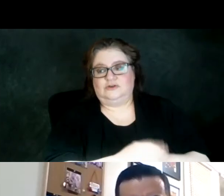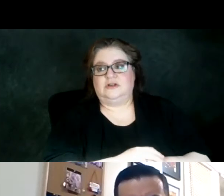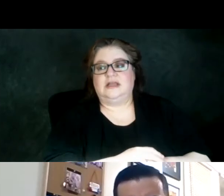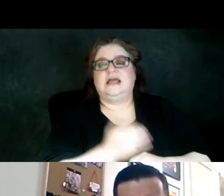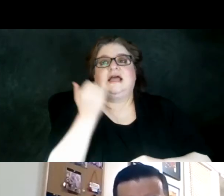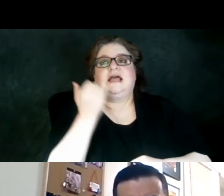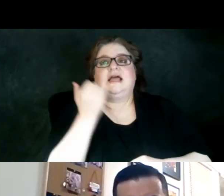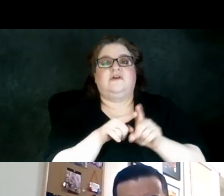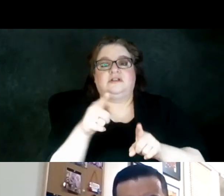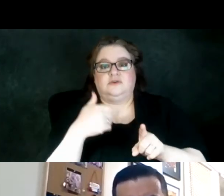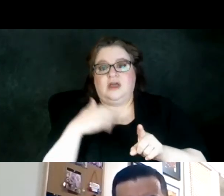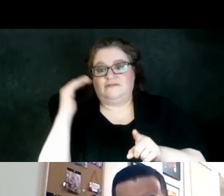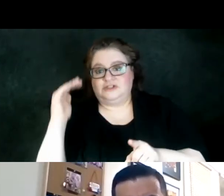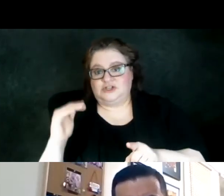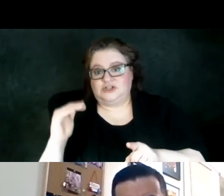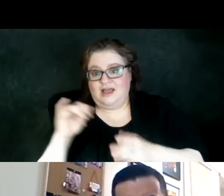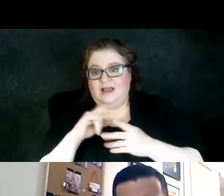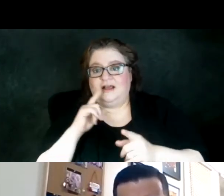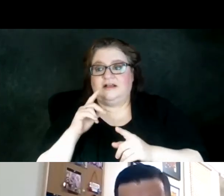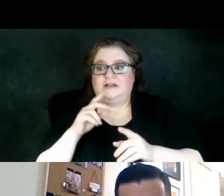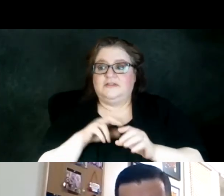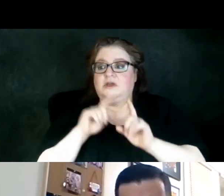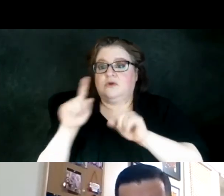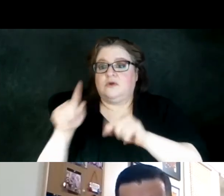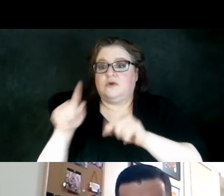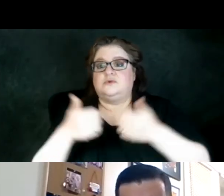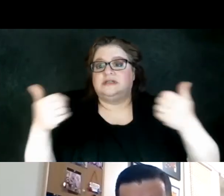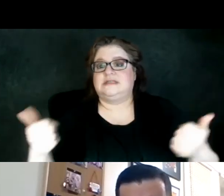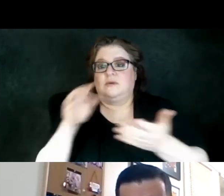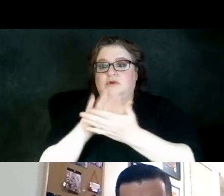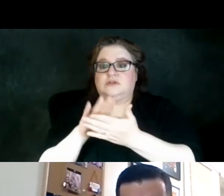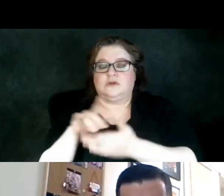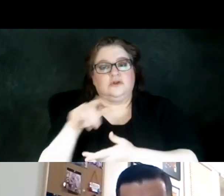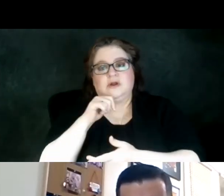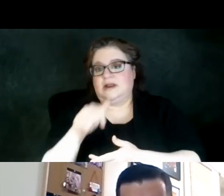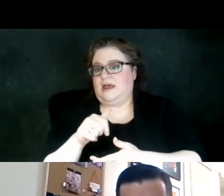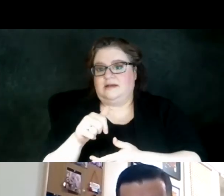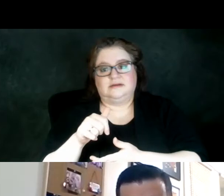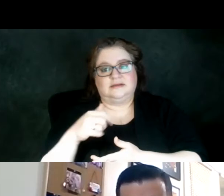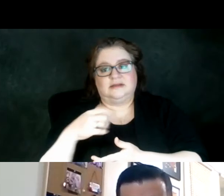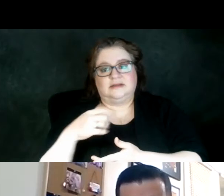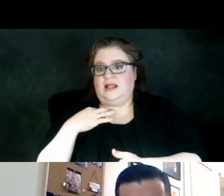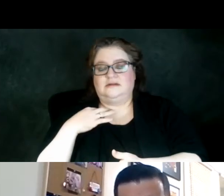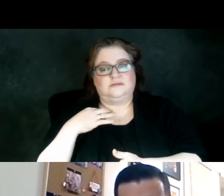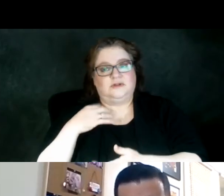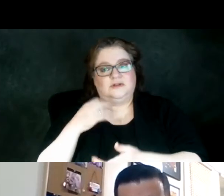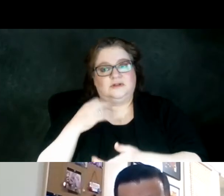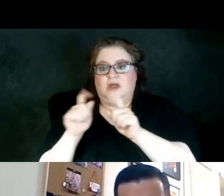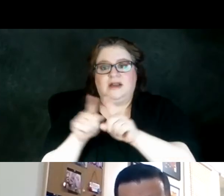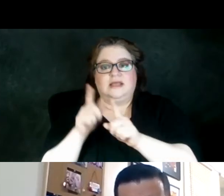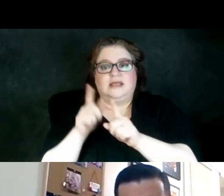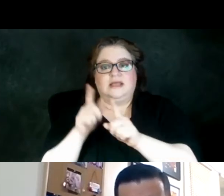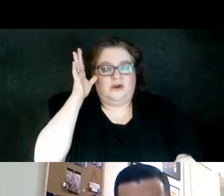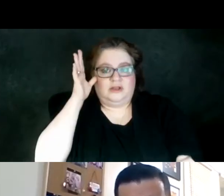If you also have a child that attends a separate school, you are not eligible to run as a